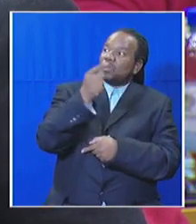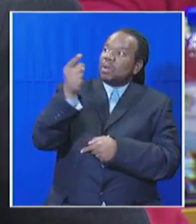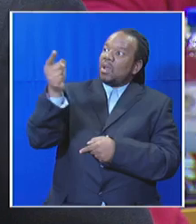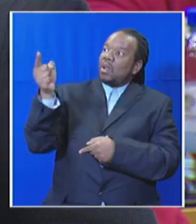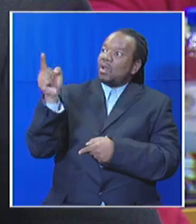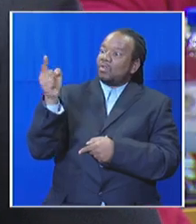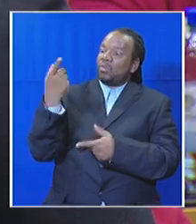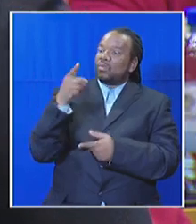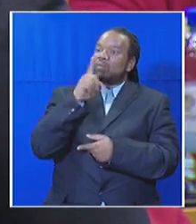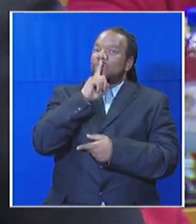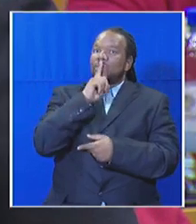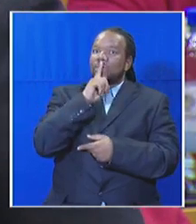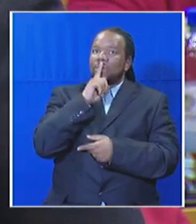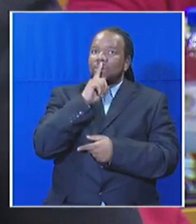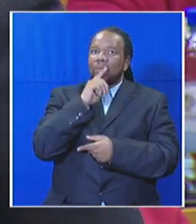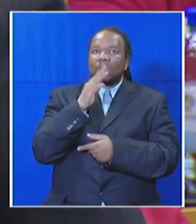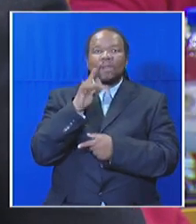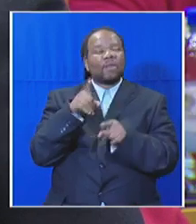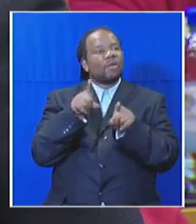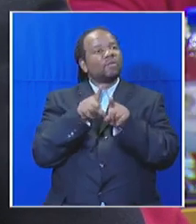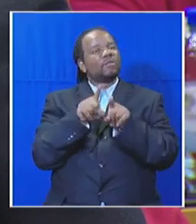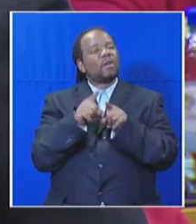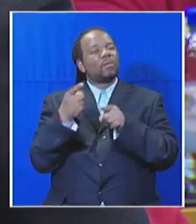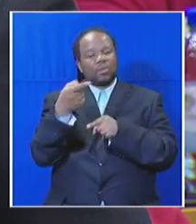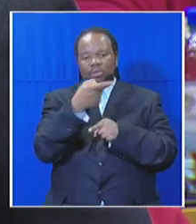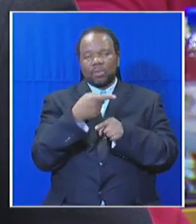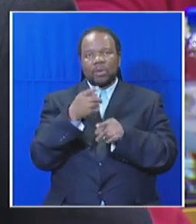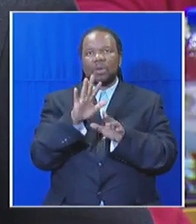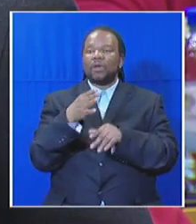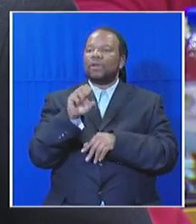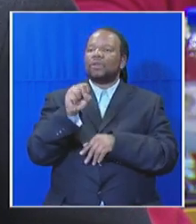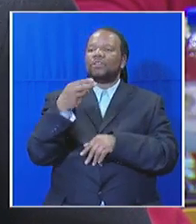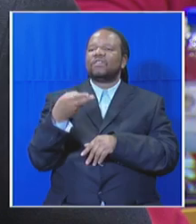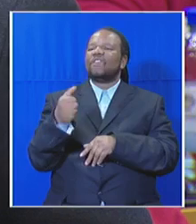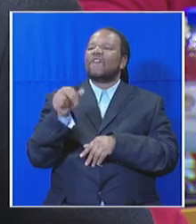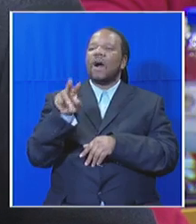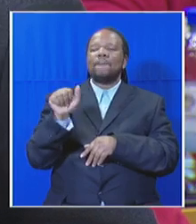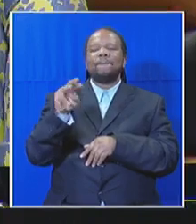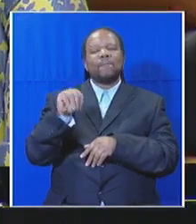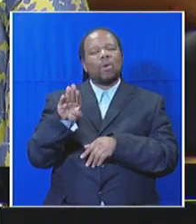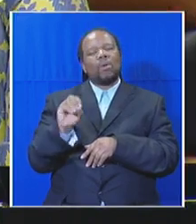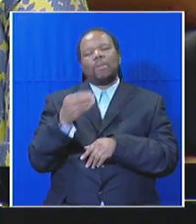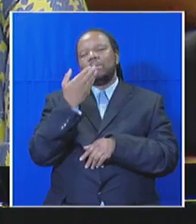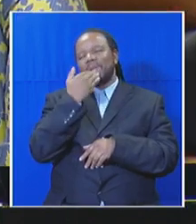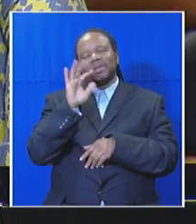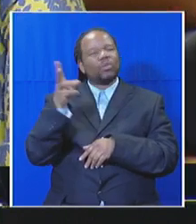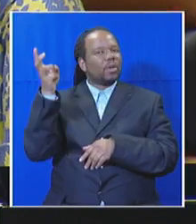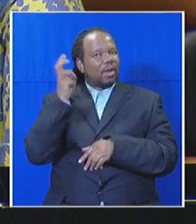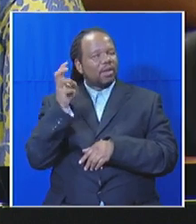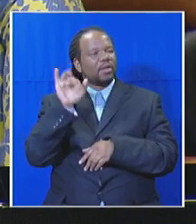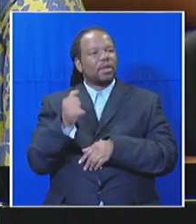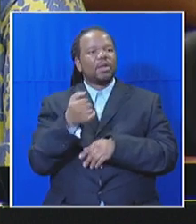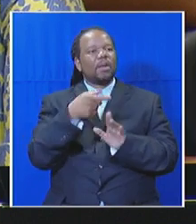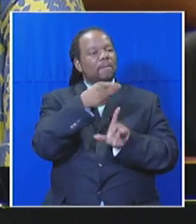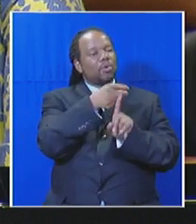yet. All of us are speaking. That's here not a point. Honorable Shivambu, please, we've heard you. The President is ready to answer